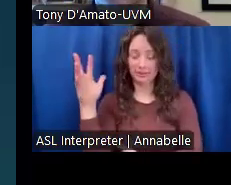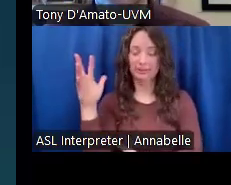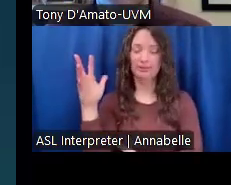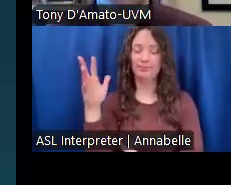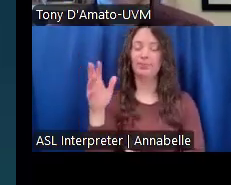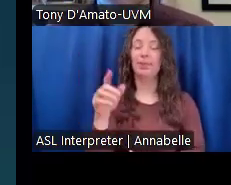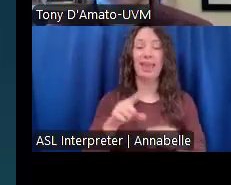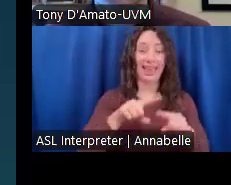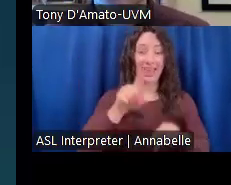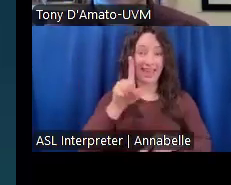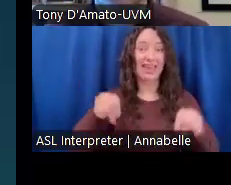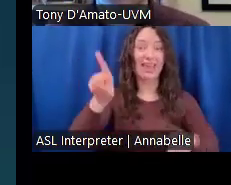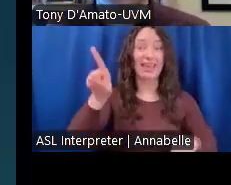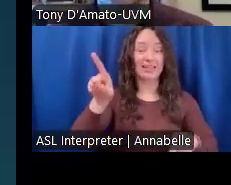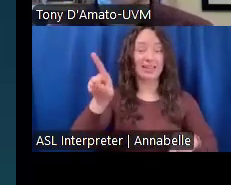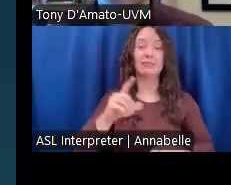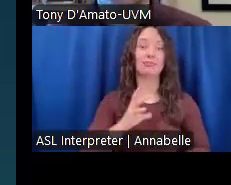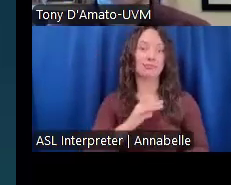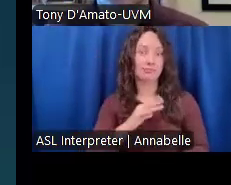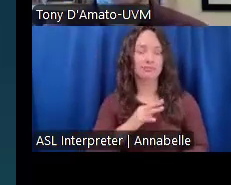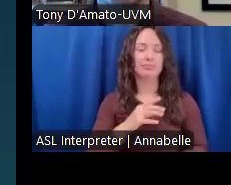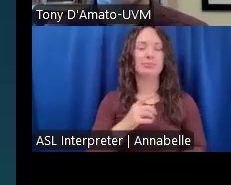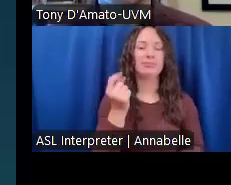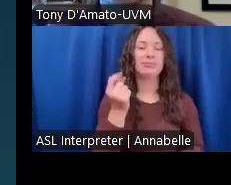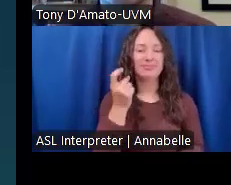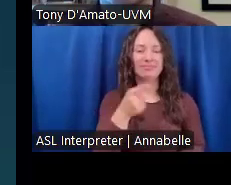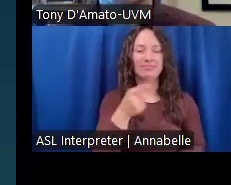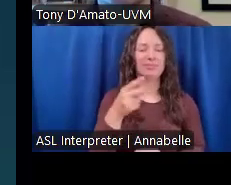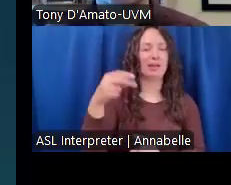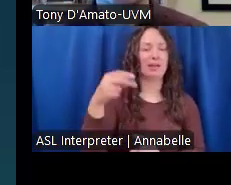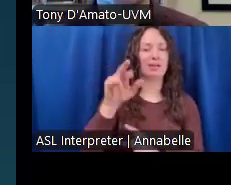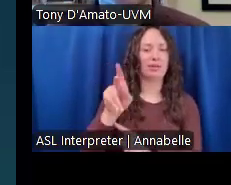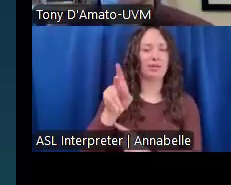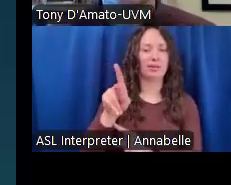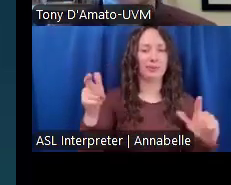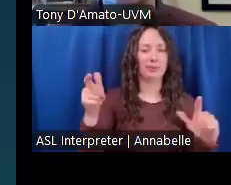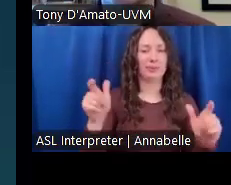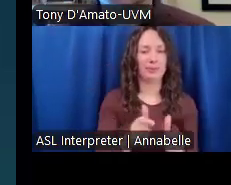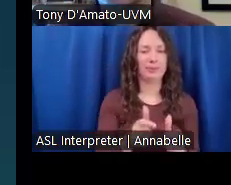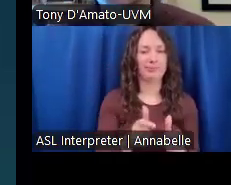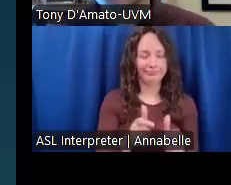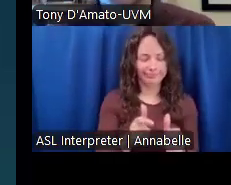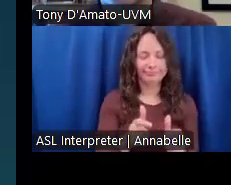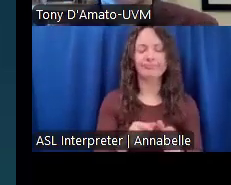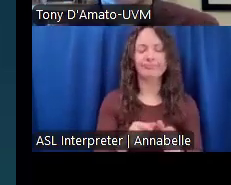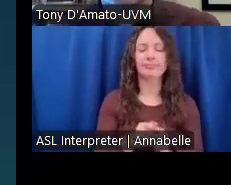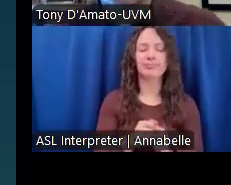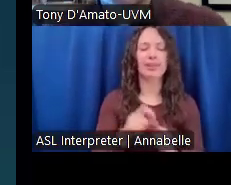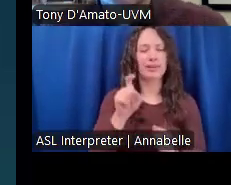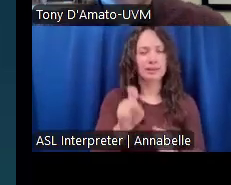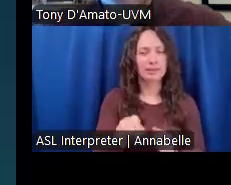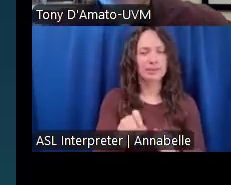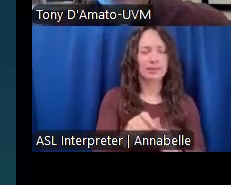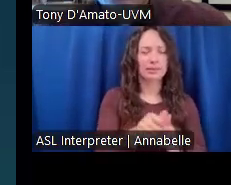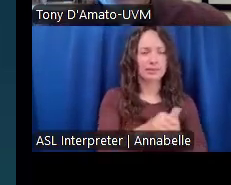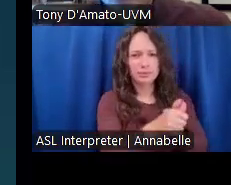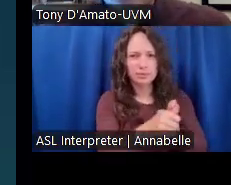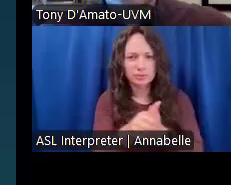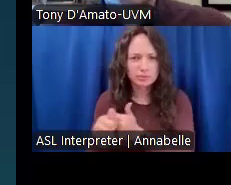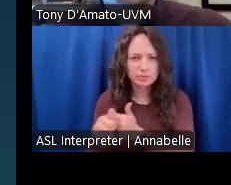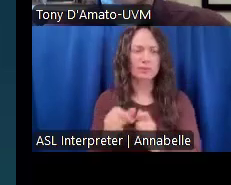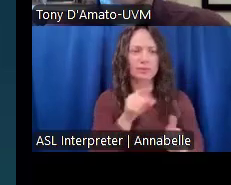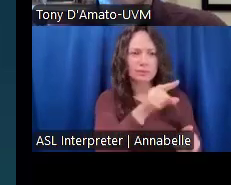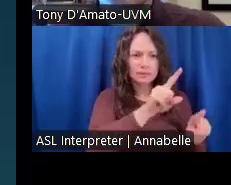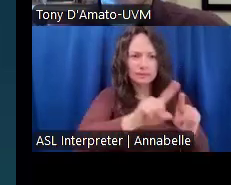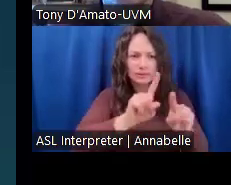but we also have high risk for species loss. And we need to be keeping track of different species that are responding. And